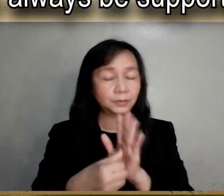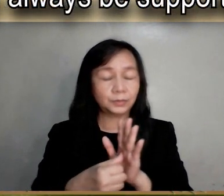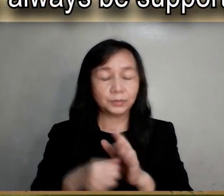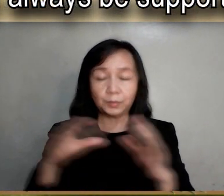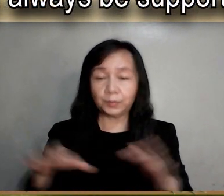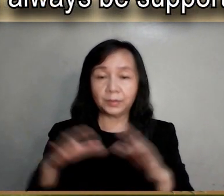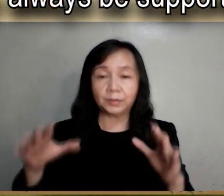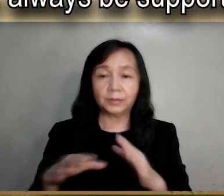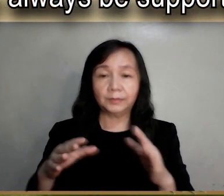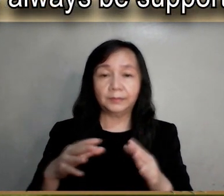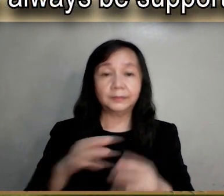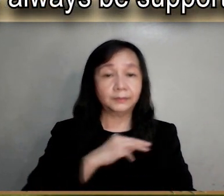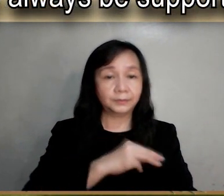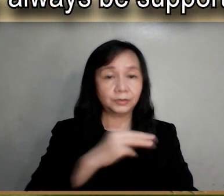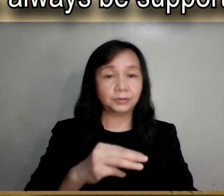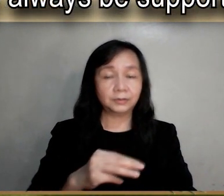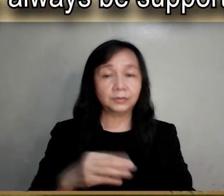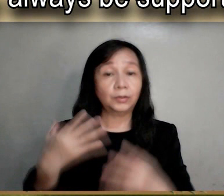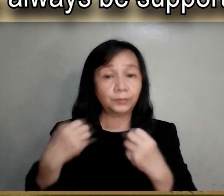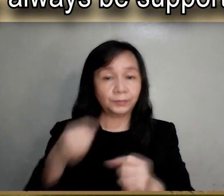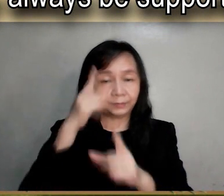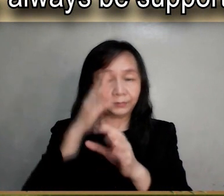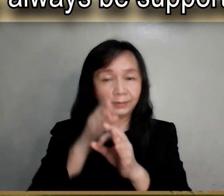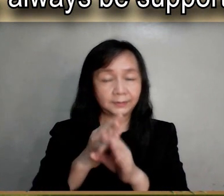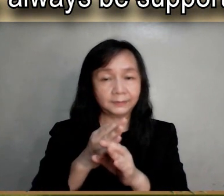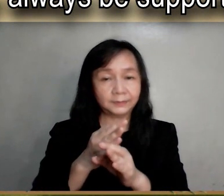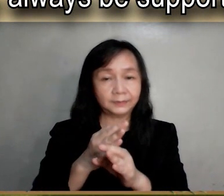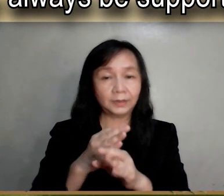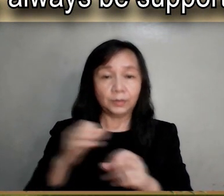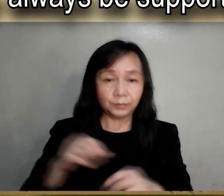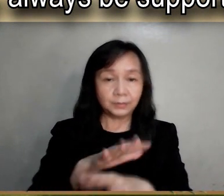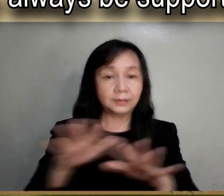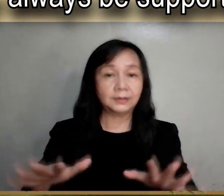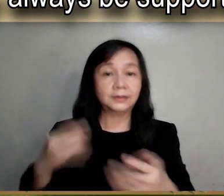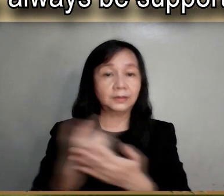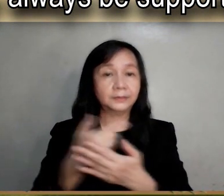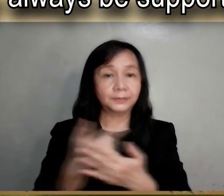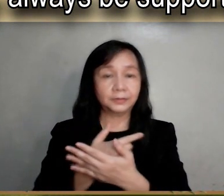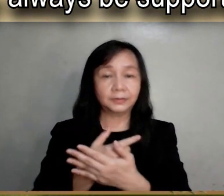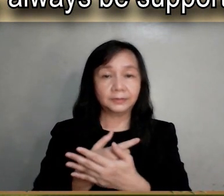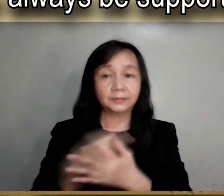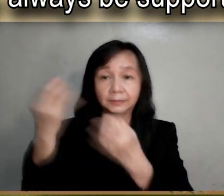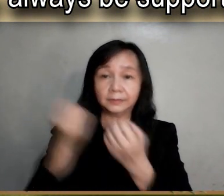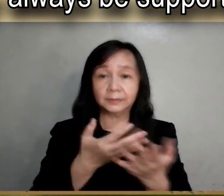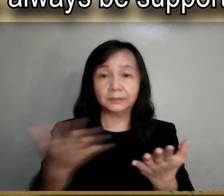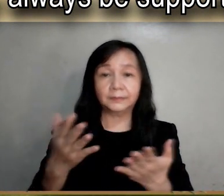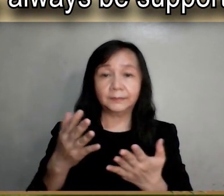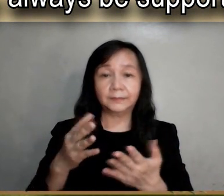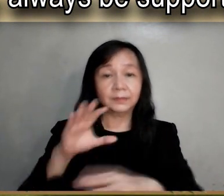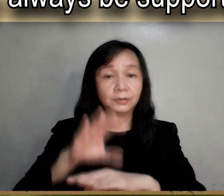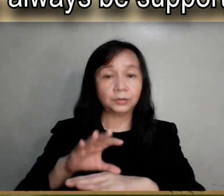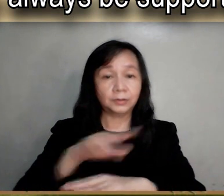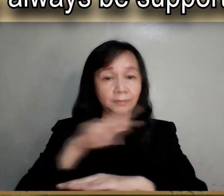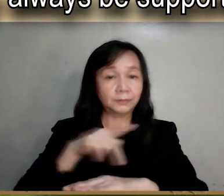work of the mission. Confirm the faith of those who spread the gospel, and grant that the church in our